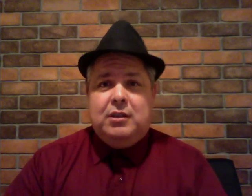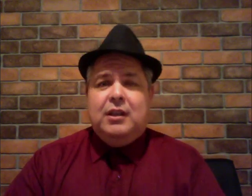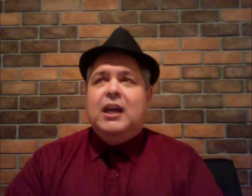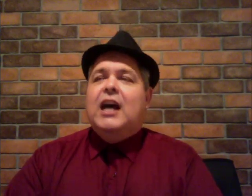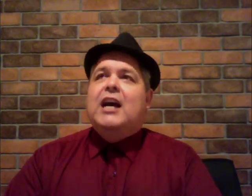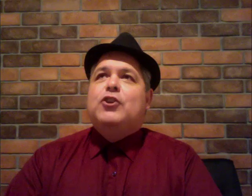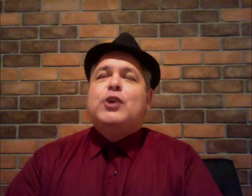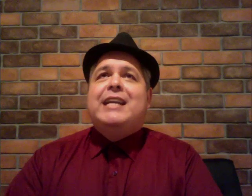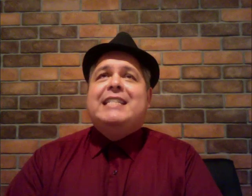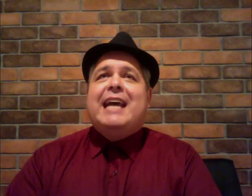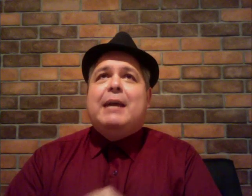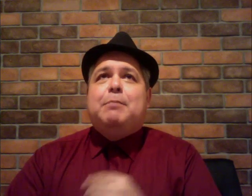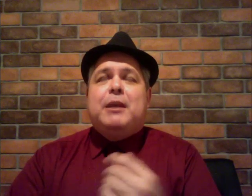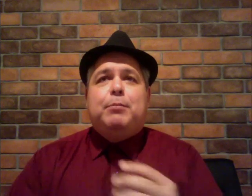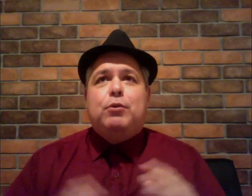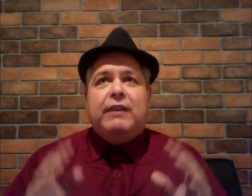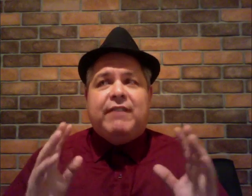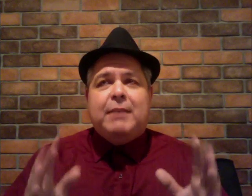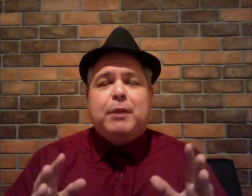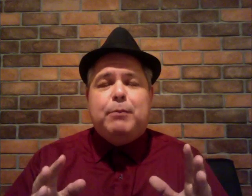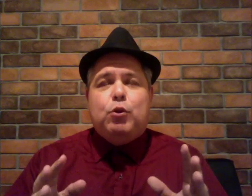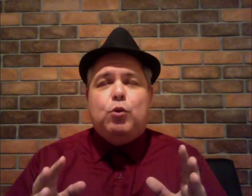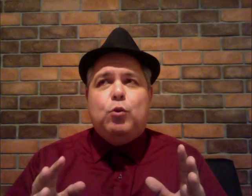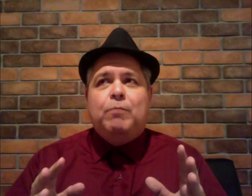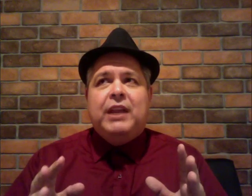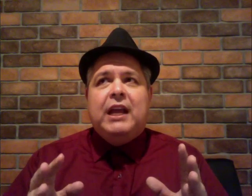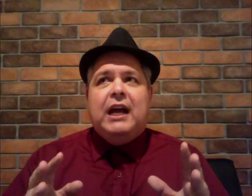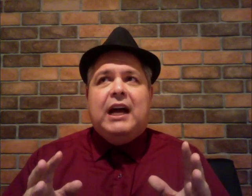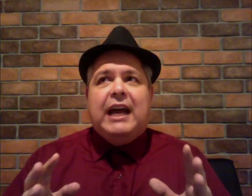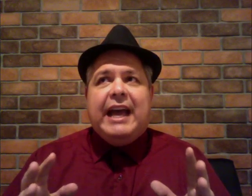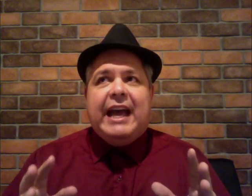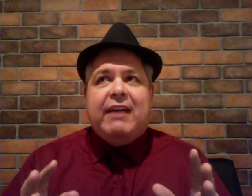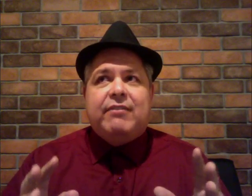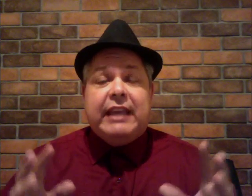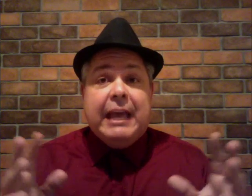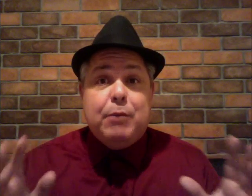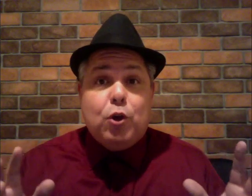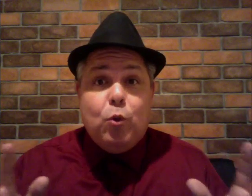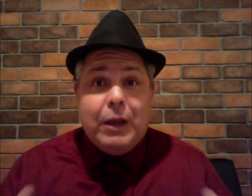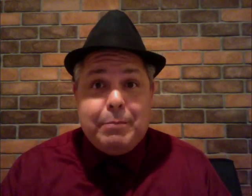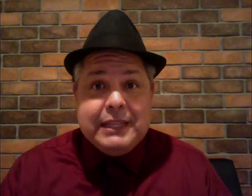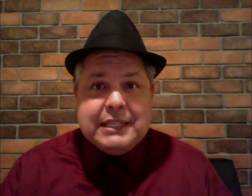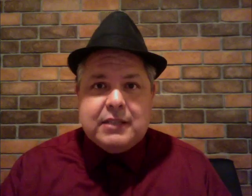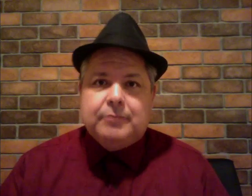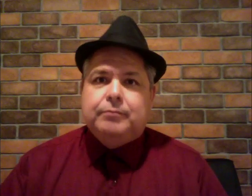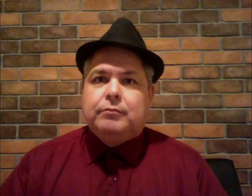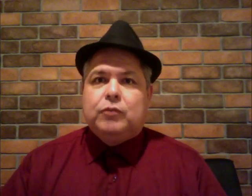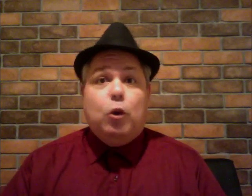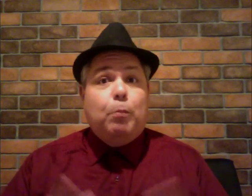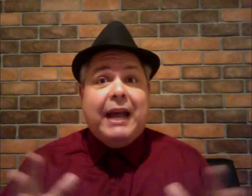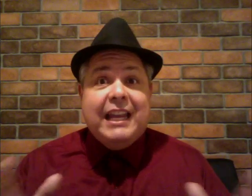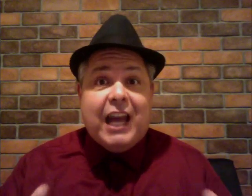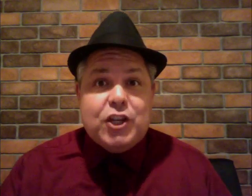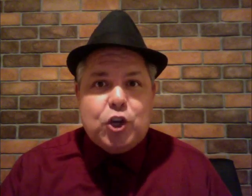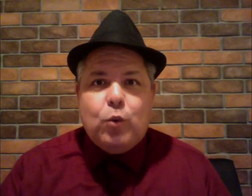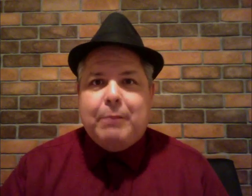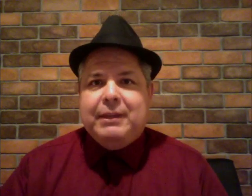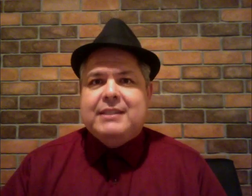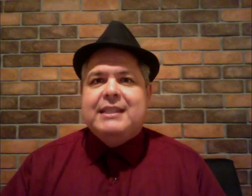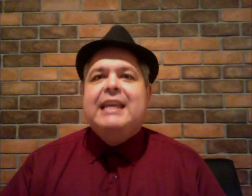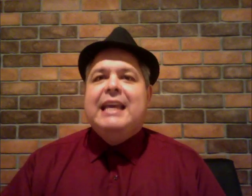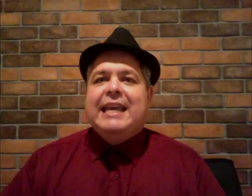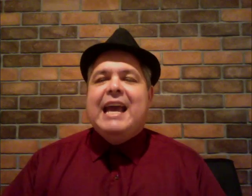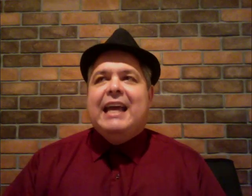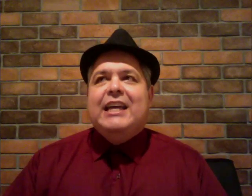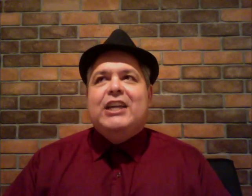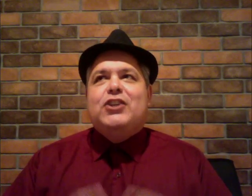bombs. They're trying to attack people and find people who have chemical weapons or biological